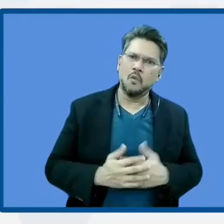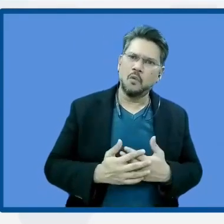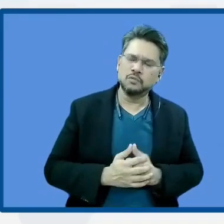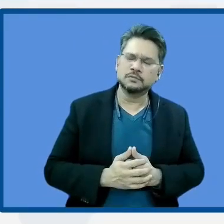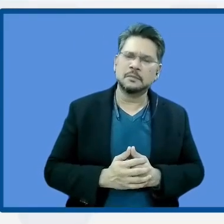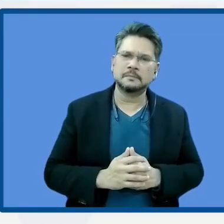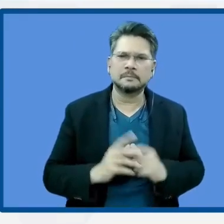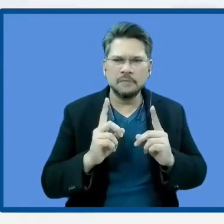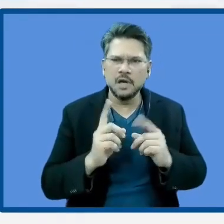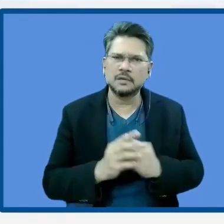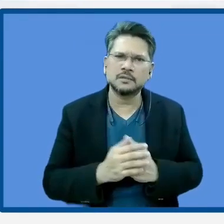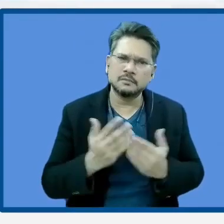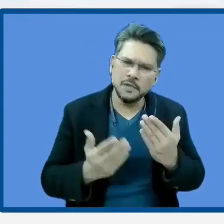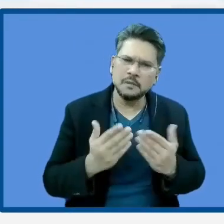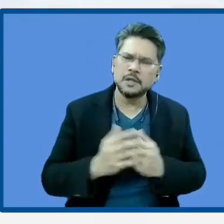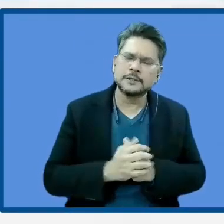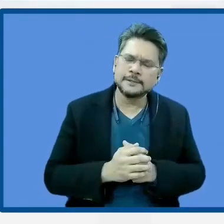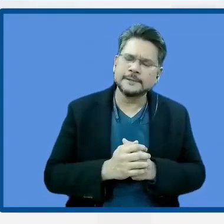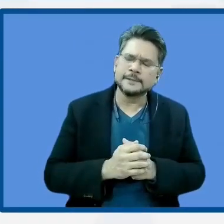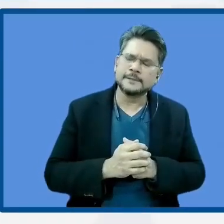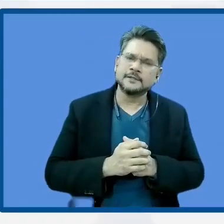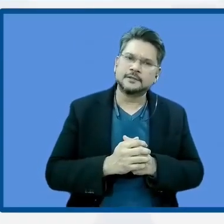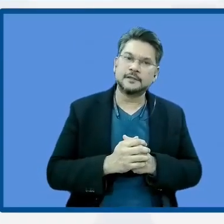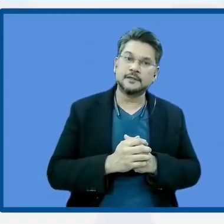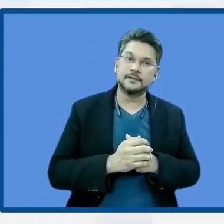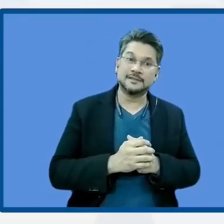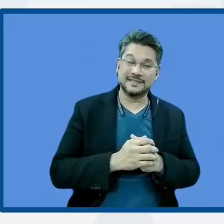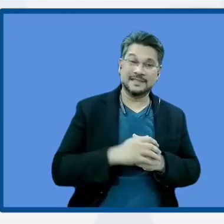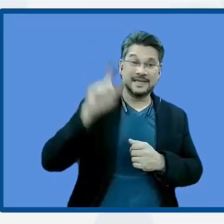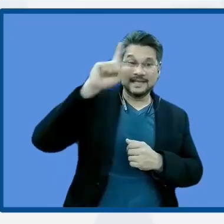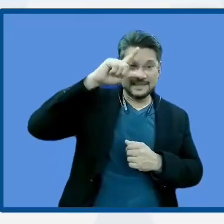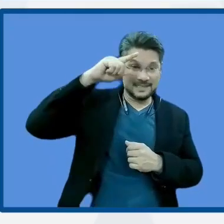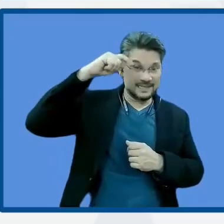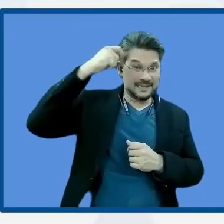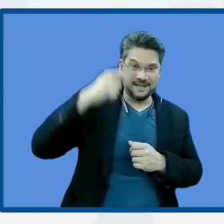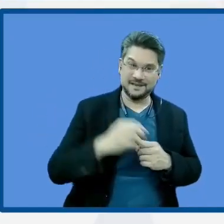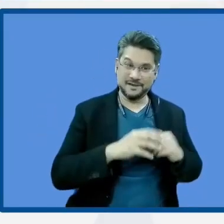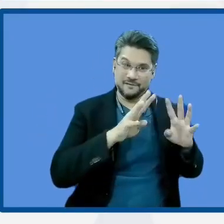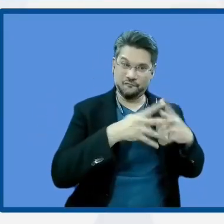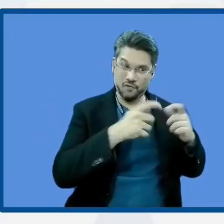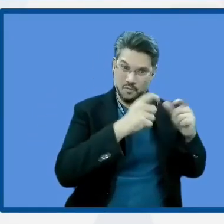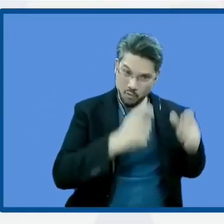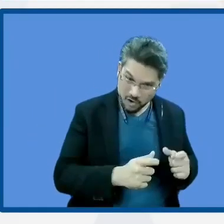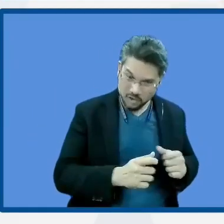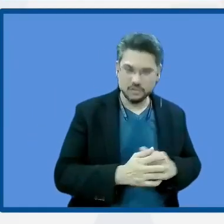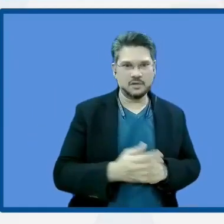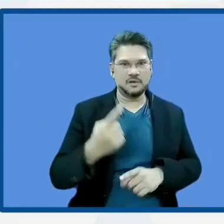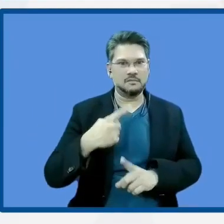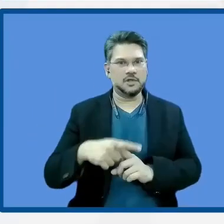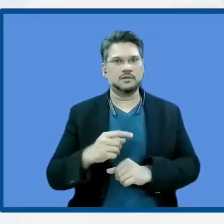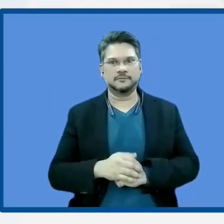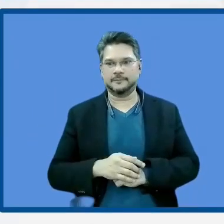to reconnect the Sendai framework and the preamble and